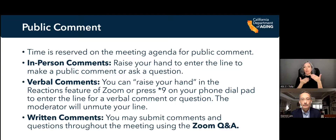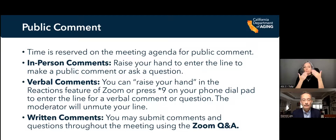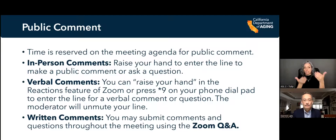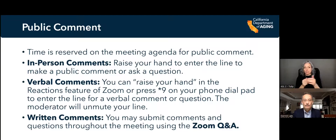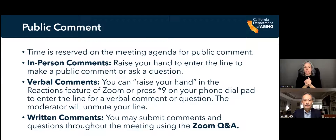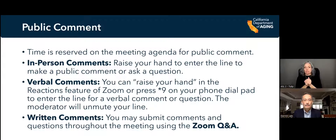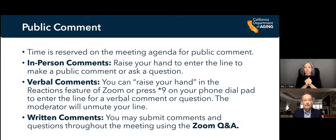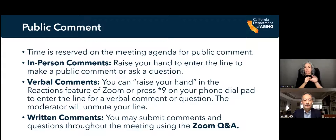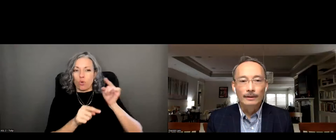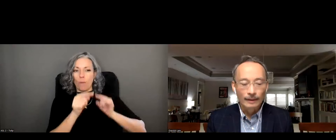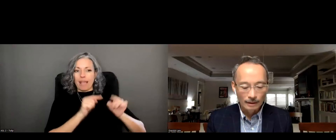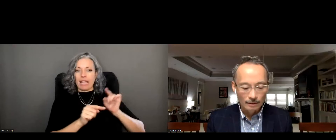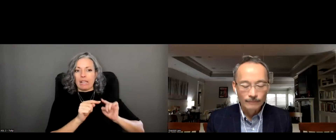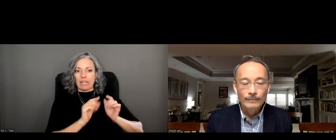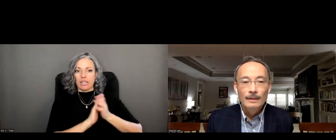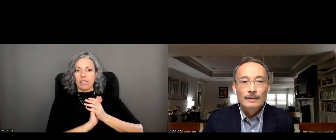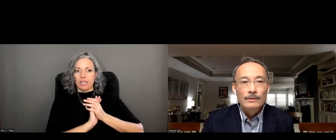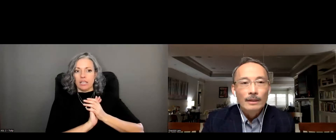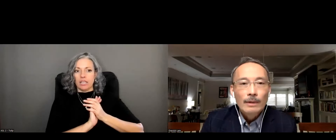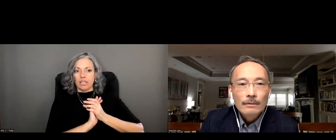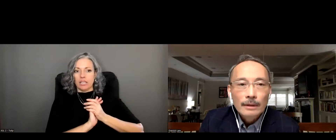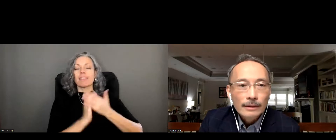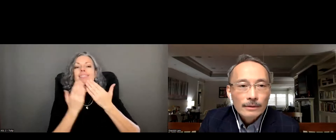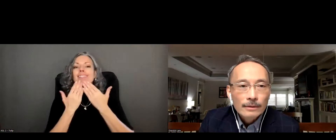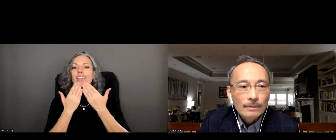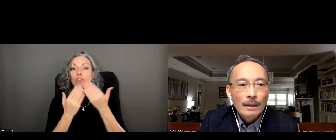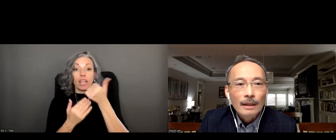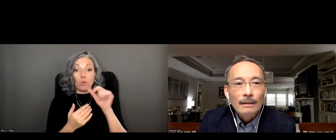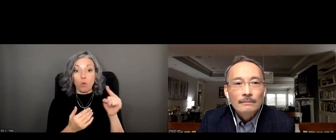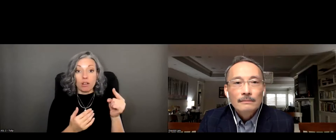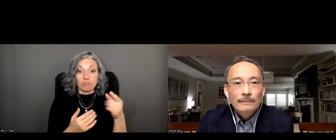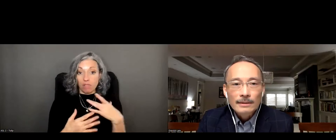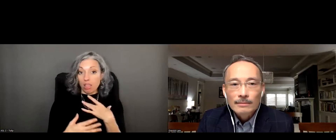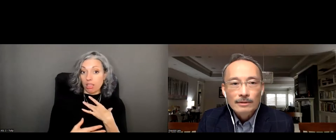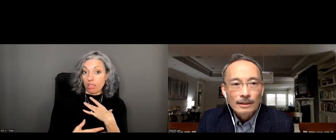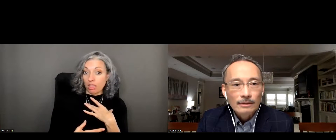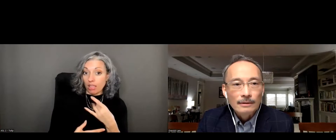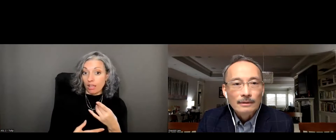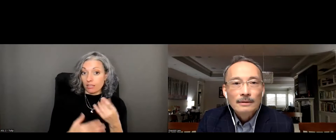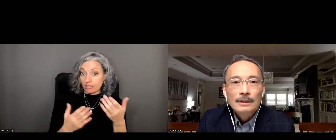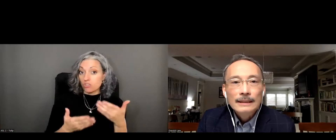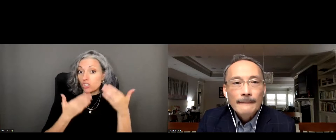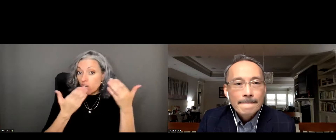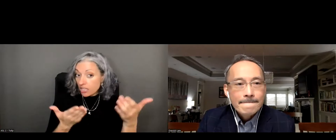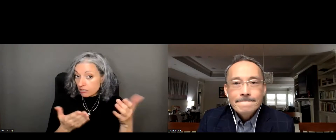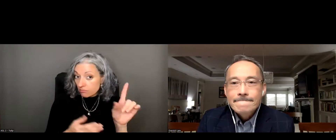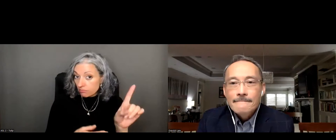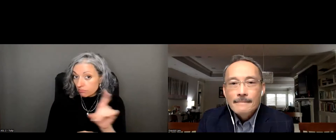back. Great, thank you. So anyone who would like to make some suggestions?